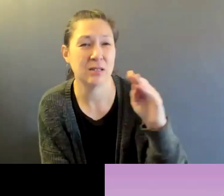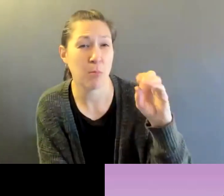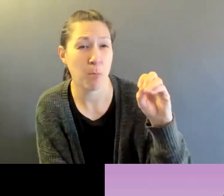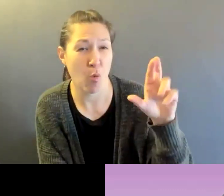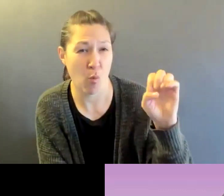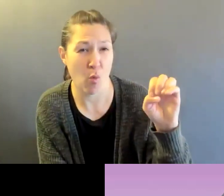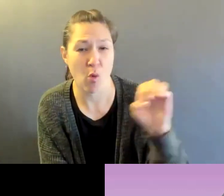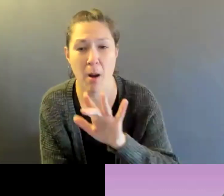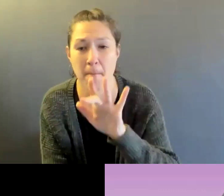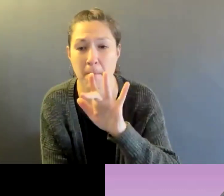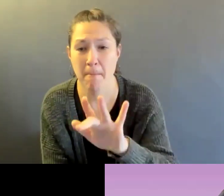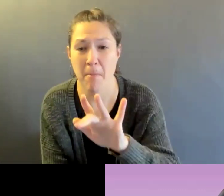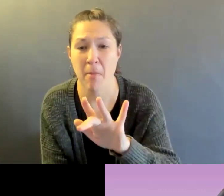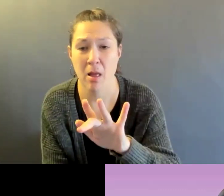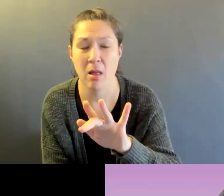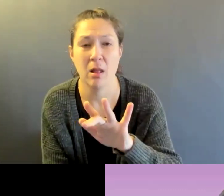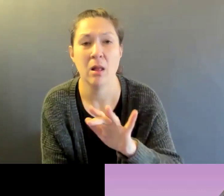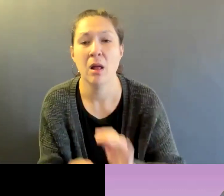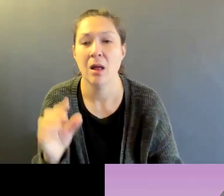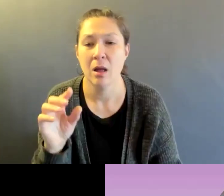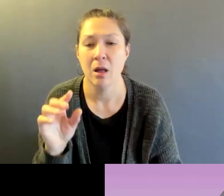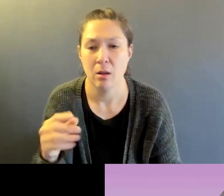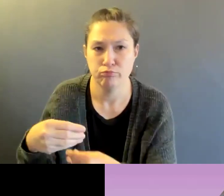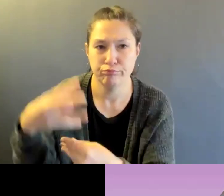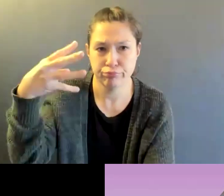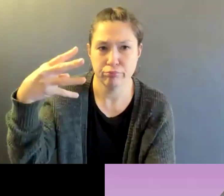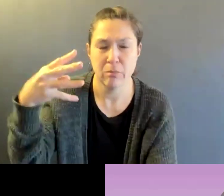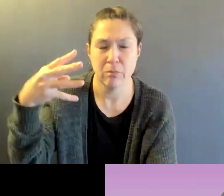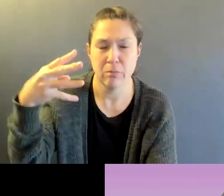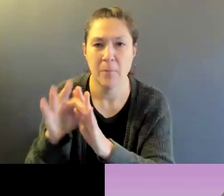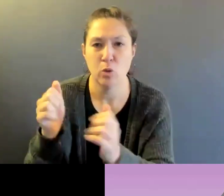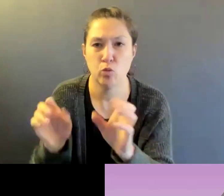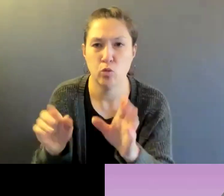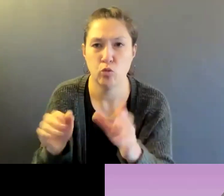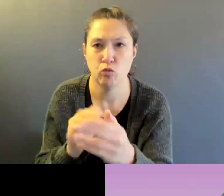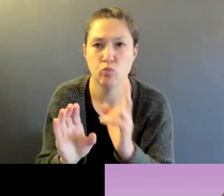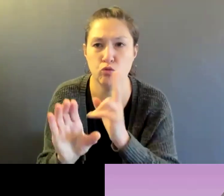the bottom 3 dots with more and then breakout rooms.